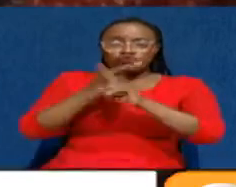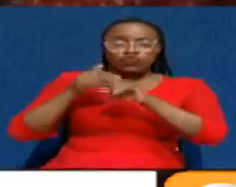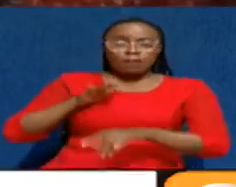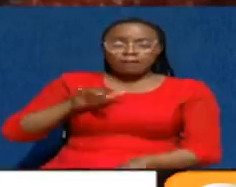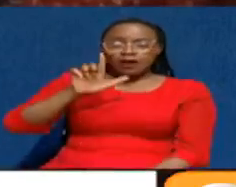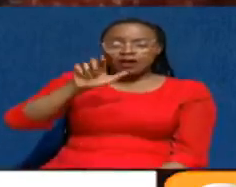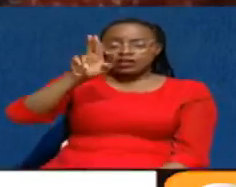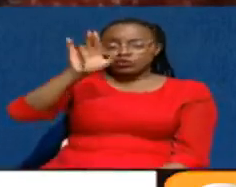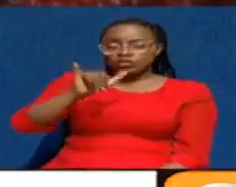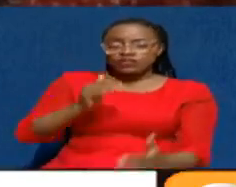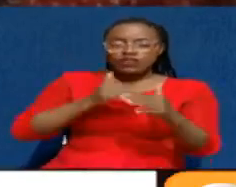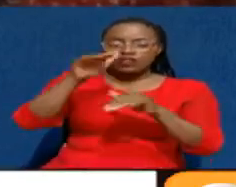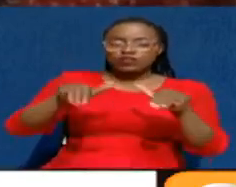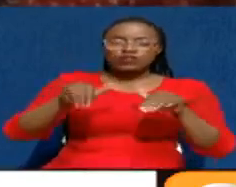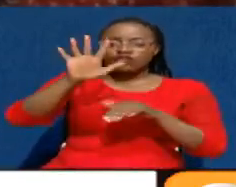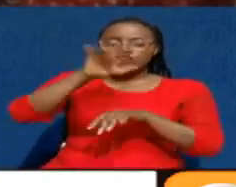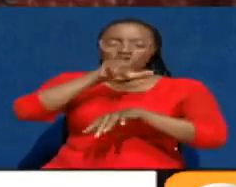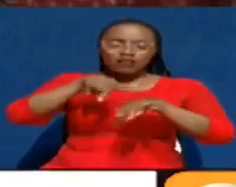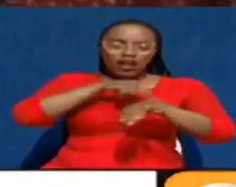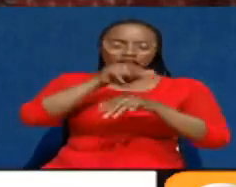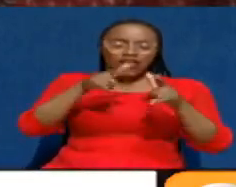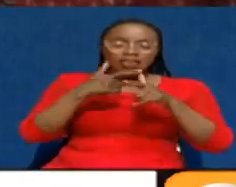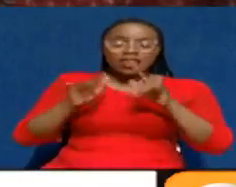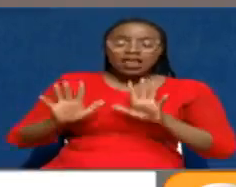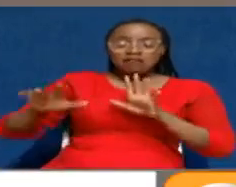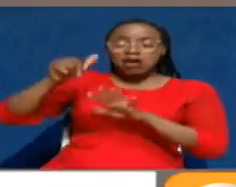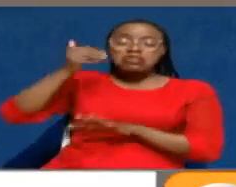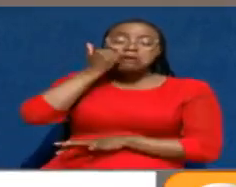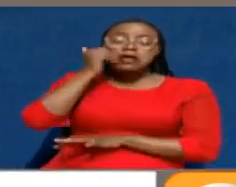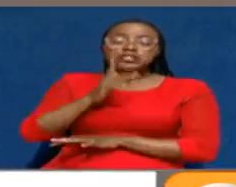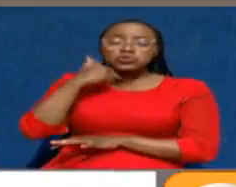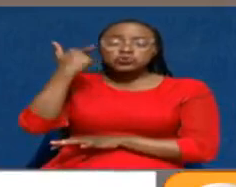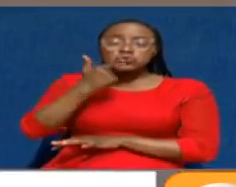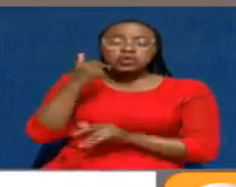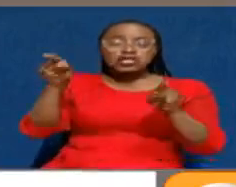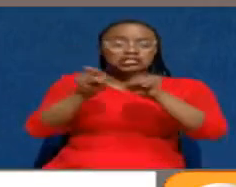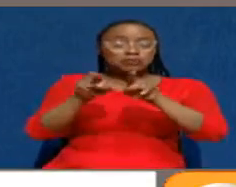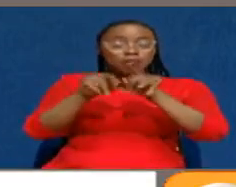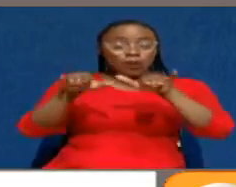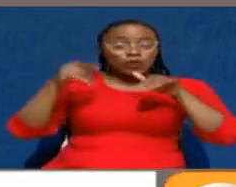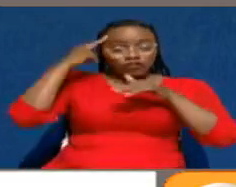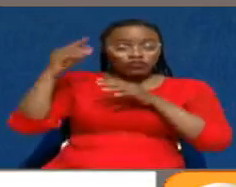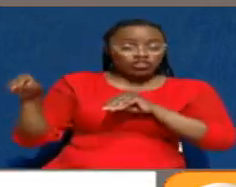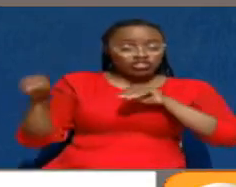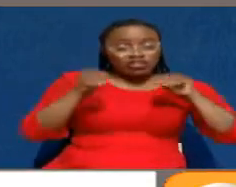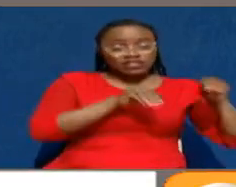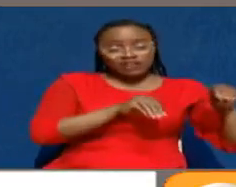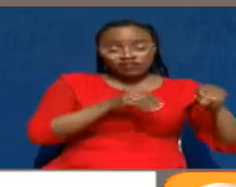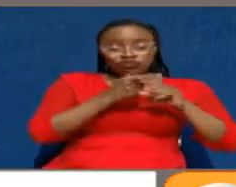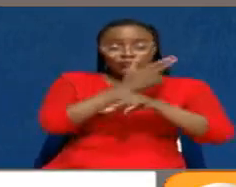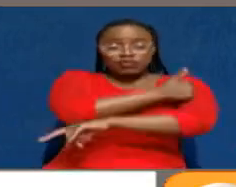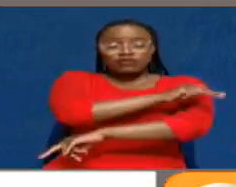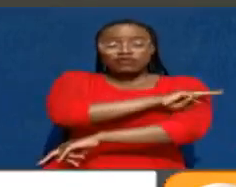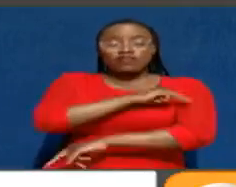Lucy after waiting for 5 hours, leaving behind other patients who were also waiting for transfers. At